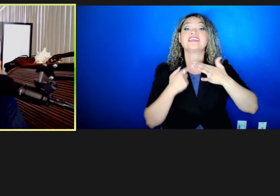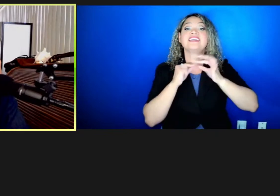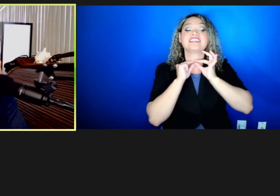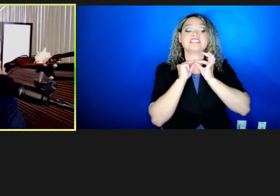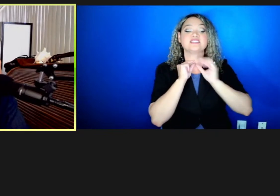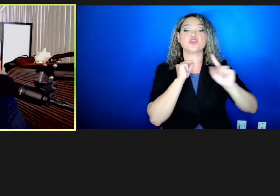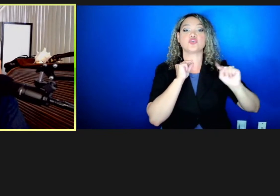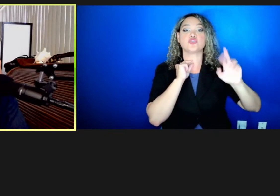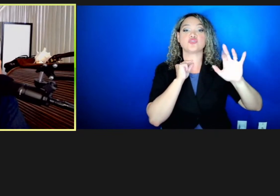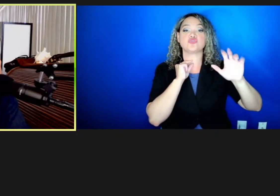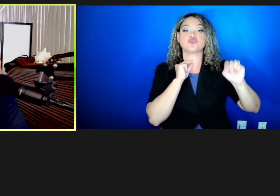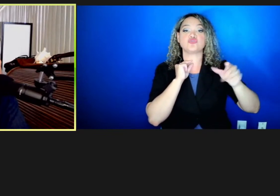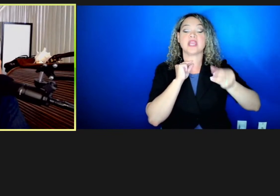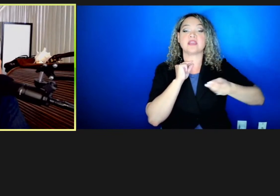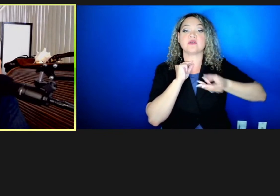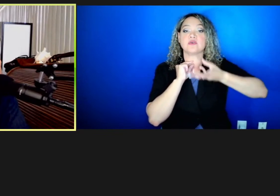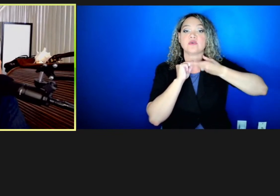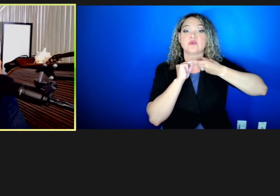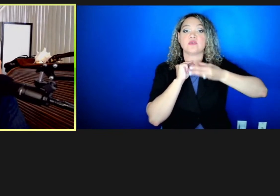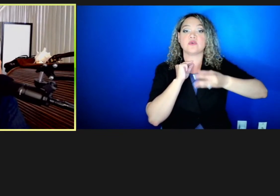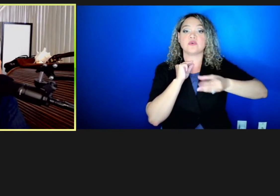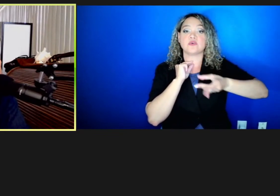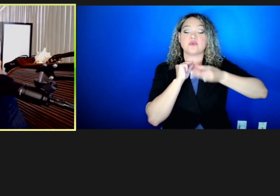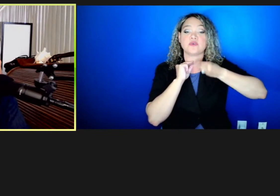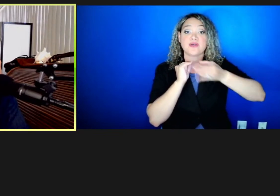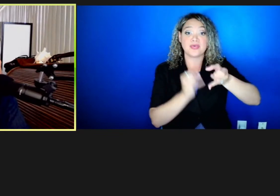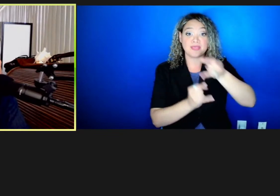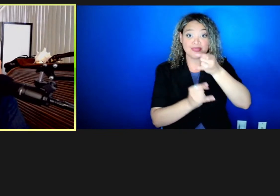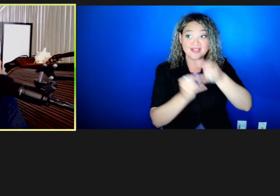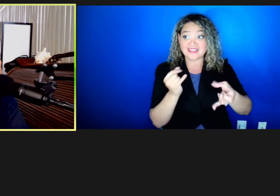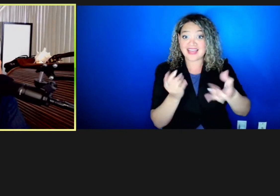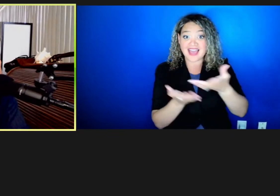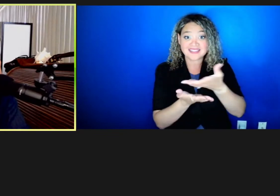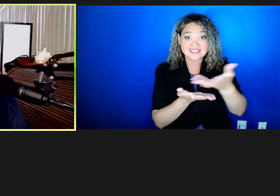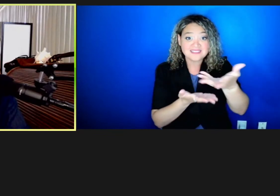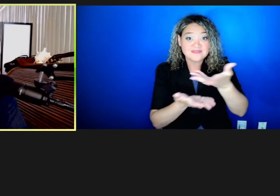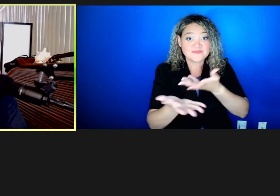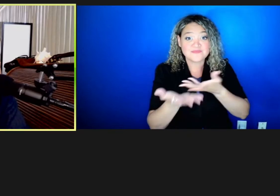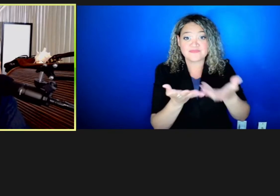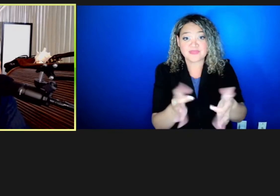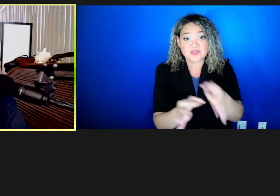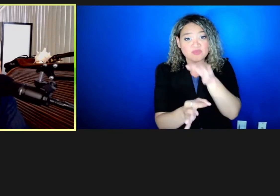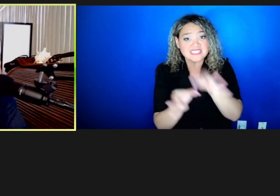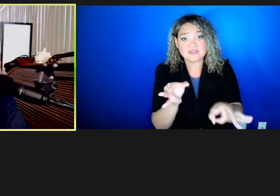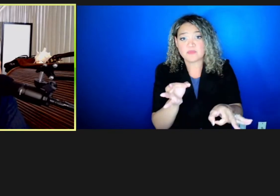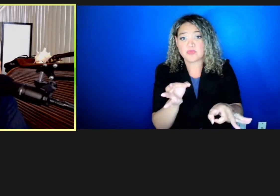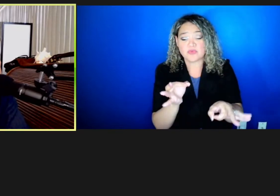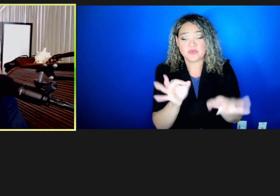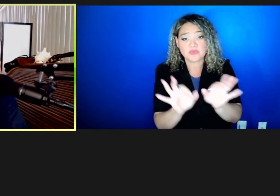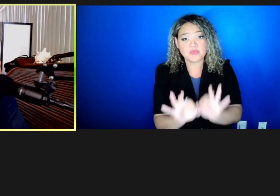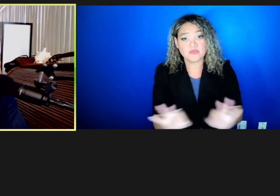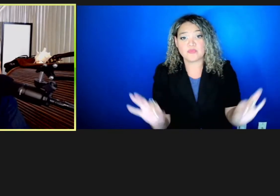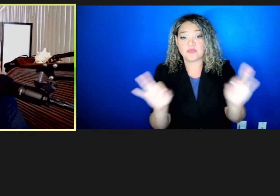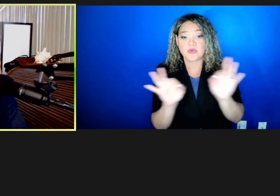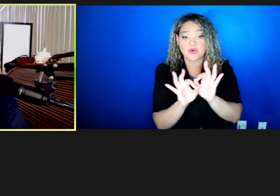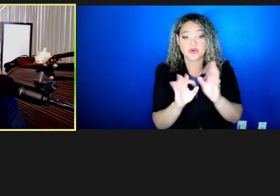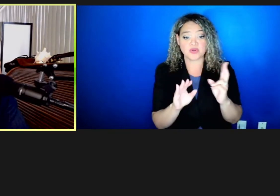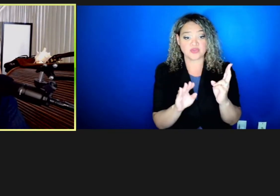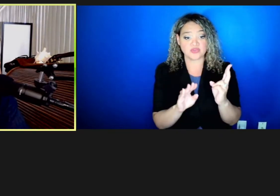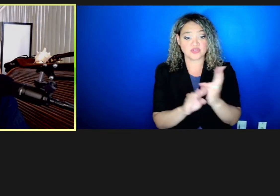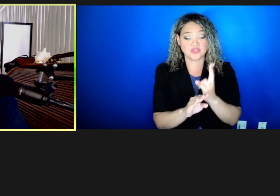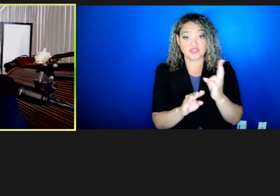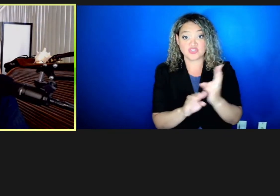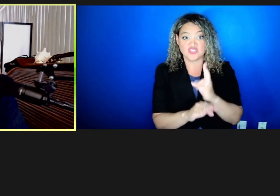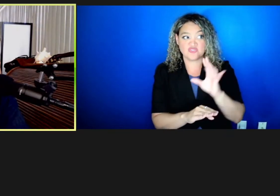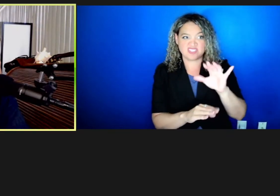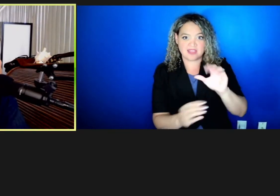opening. The last exchanges we had were the simplest and most profound. Using John